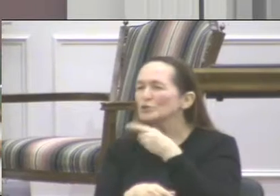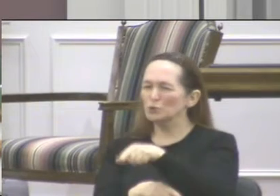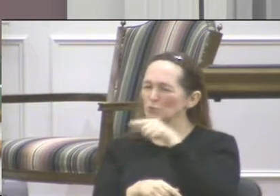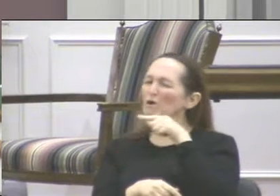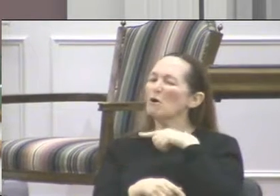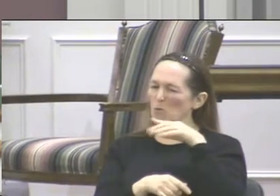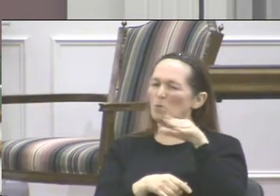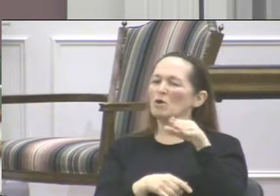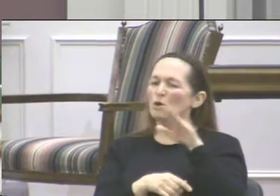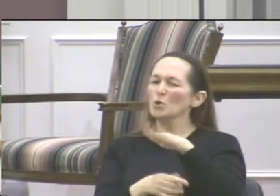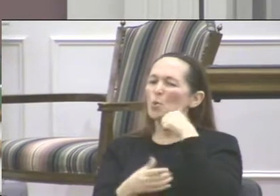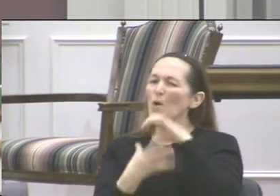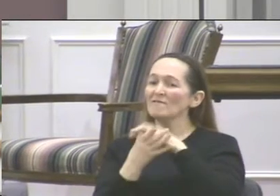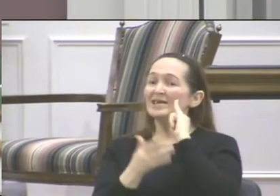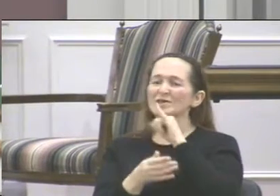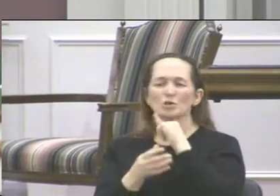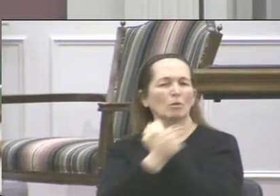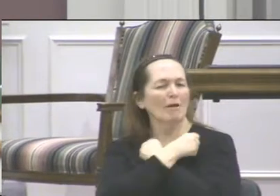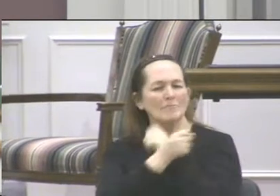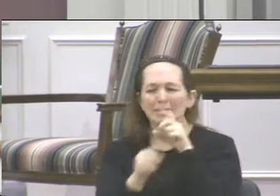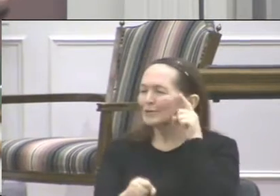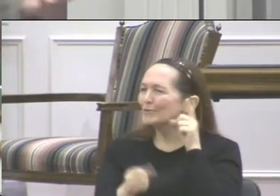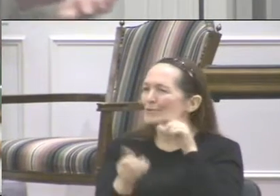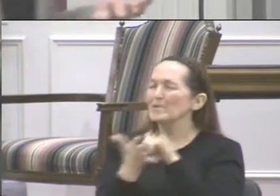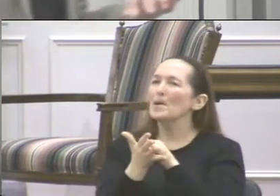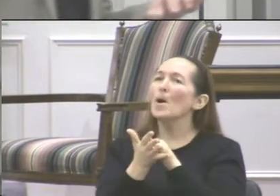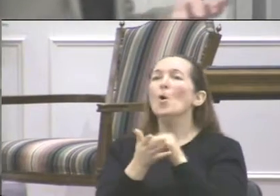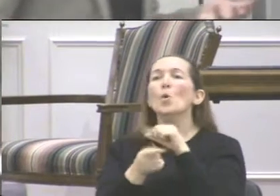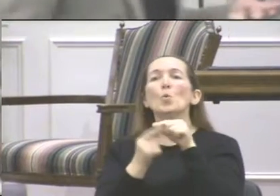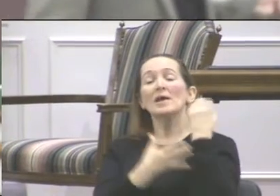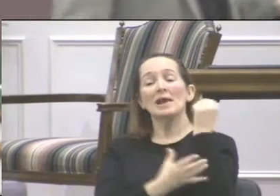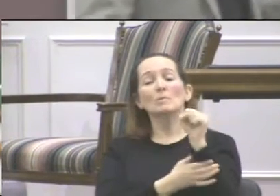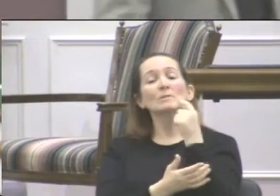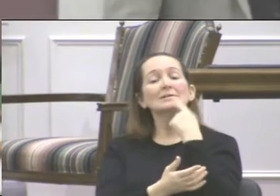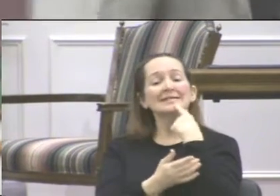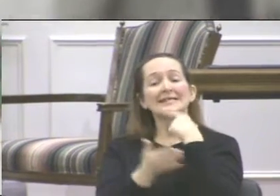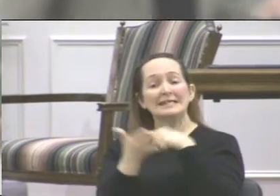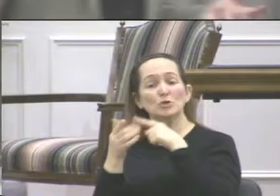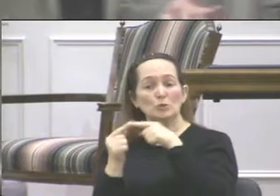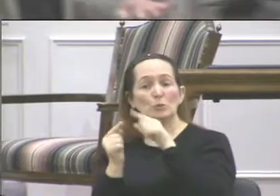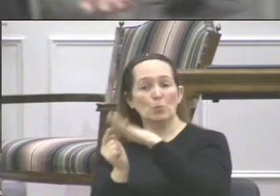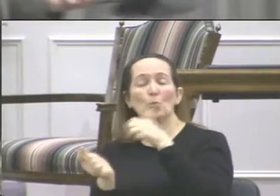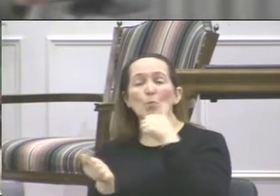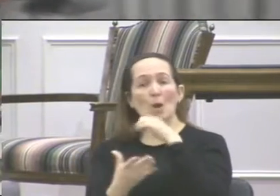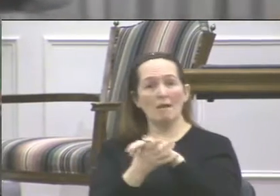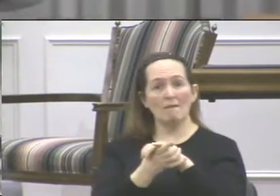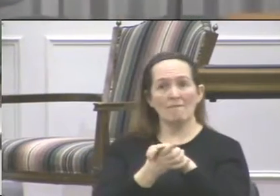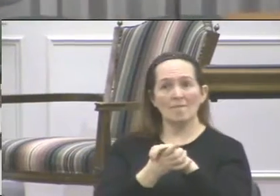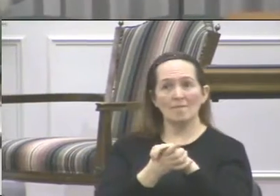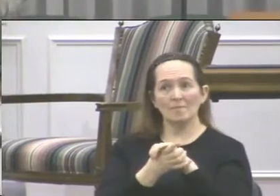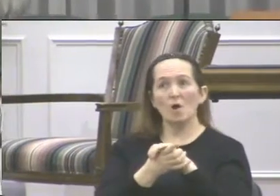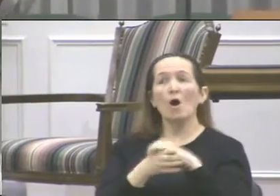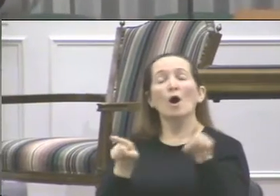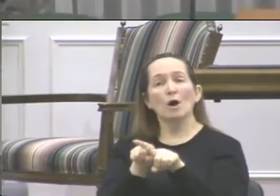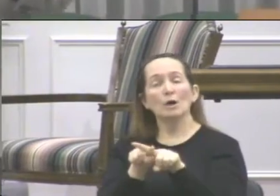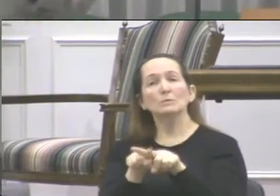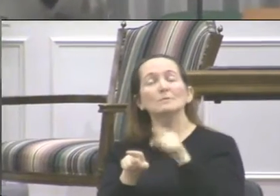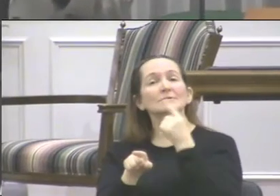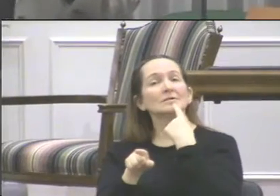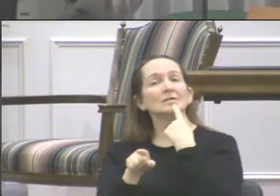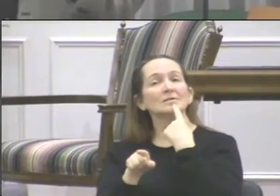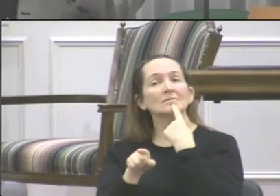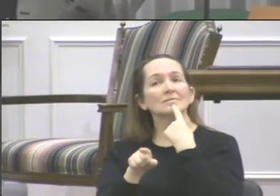She'll love to hear it. But when Abraham said this to his wife, he also